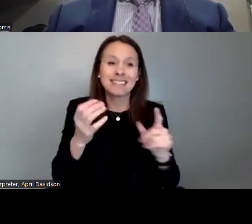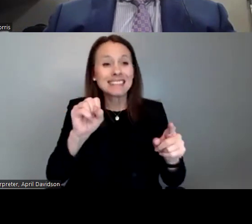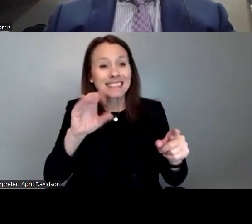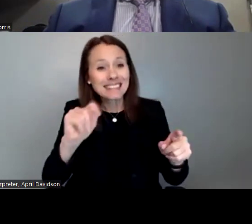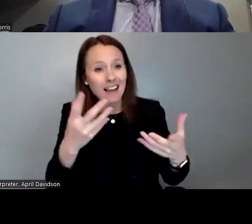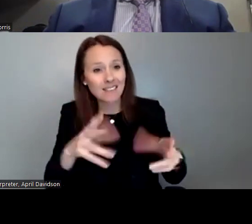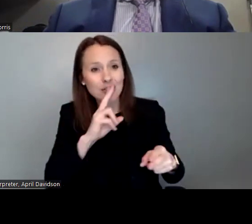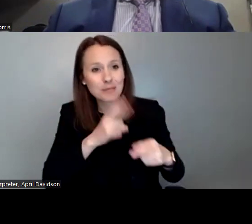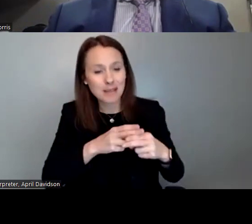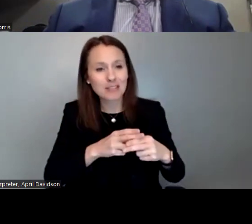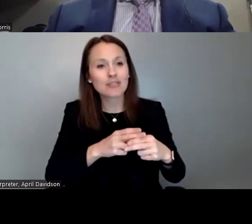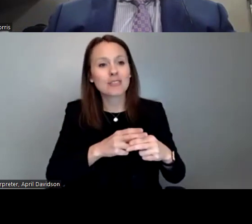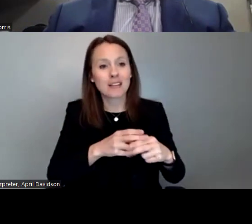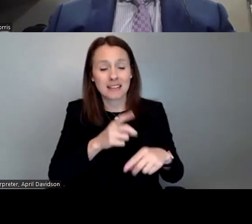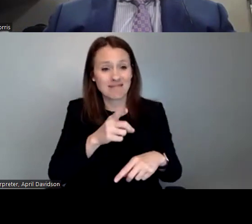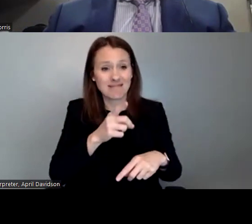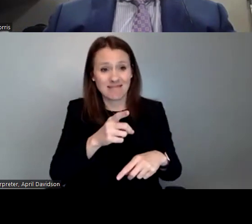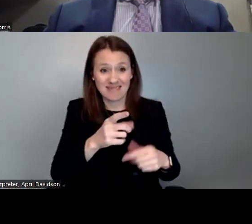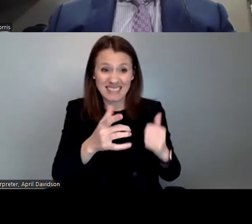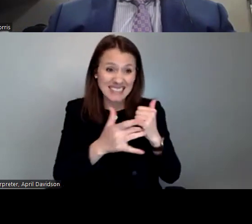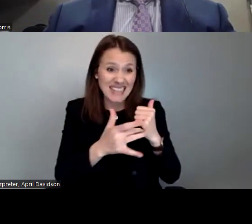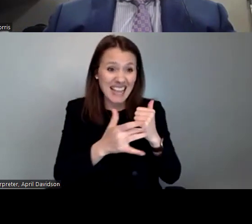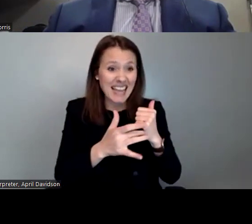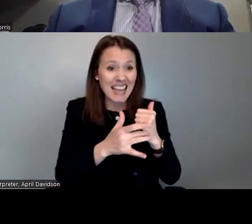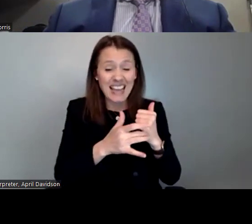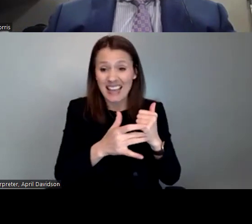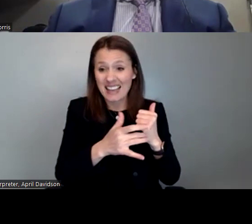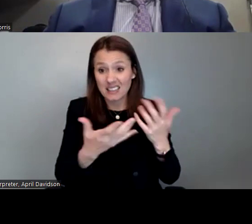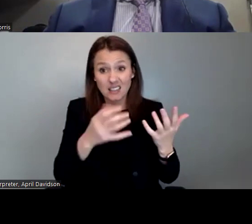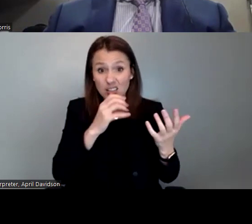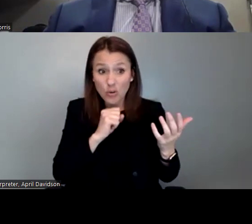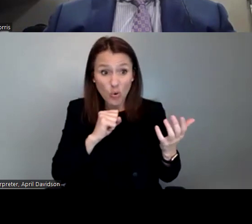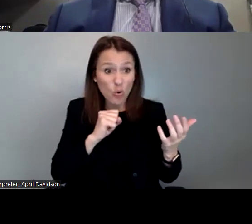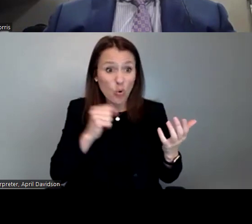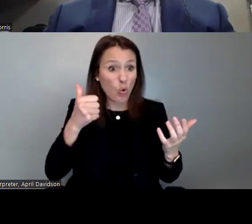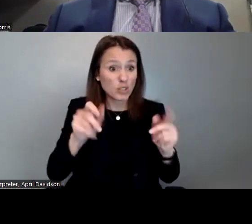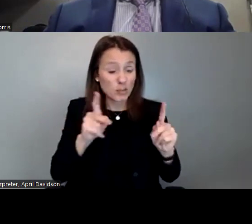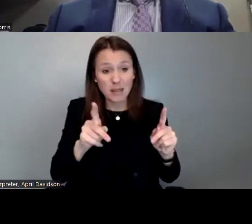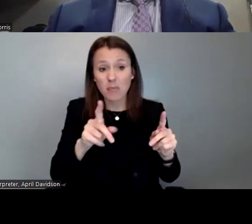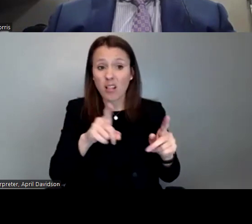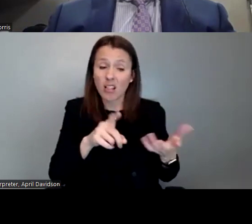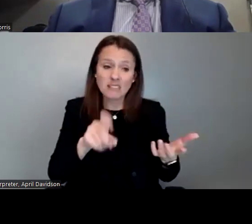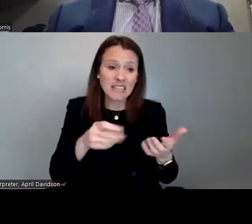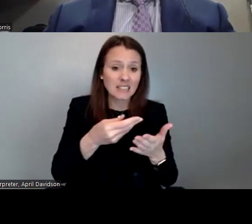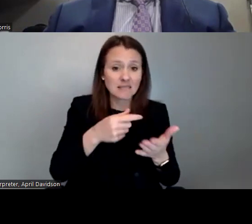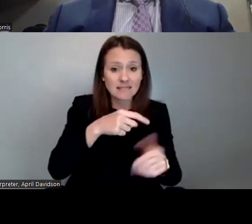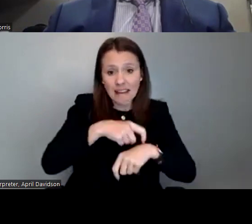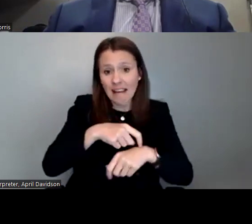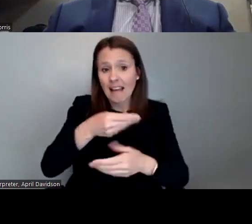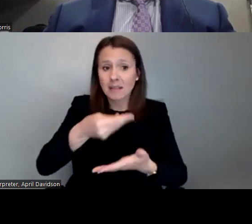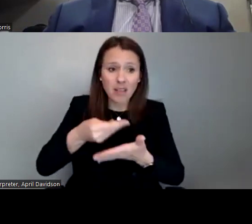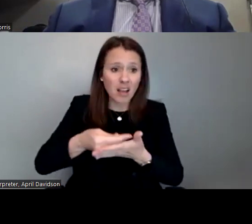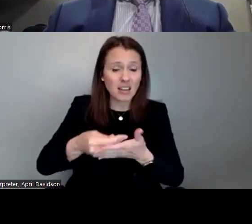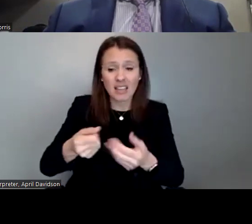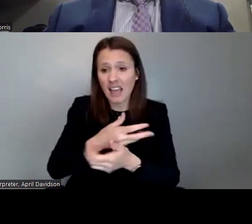mentioned the case of his textbook having to switcheroo and having all the time and the money invested in that go